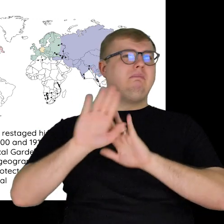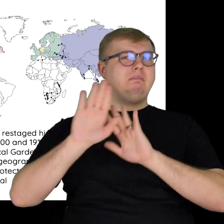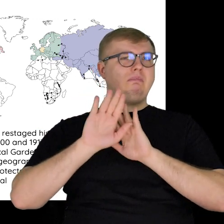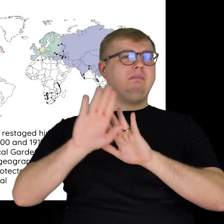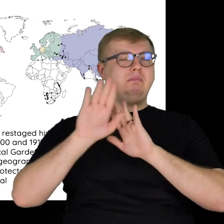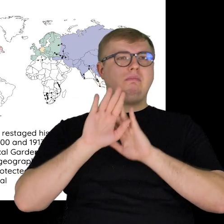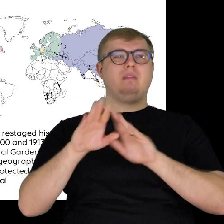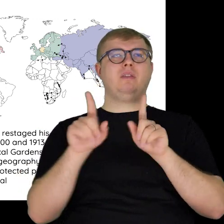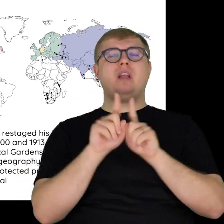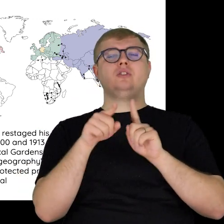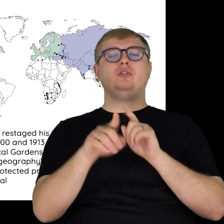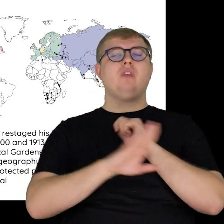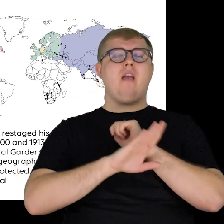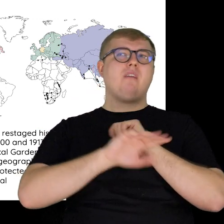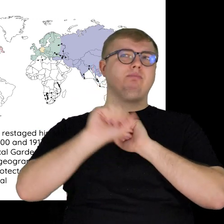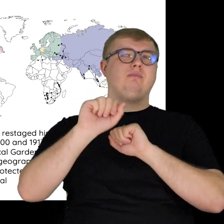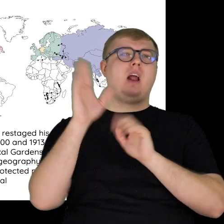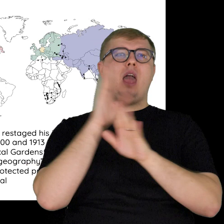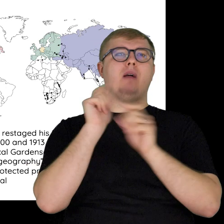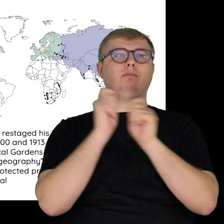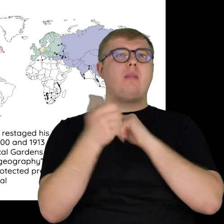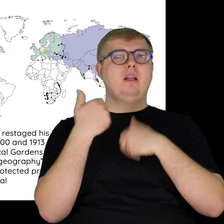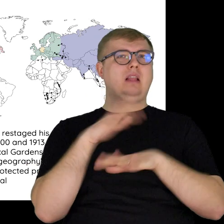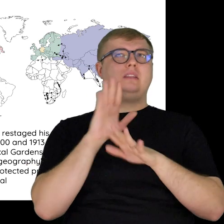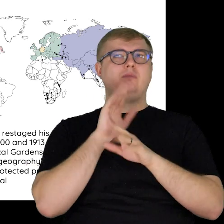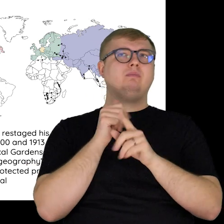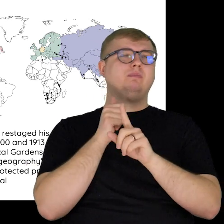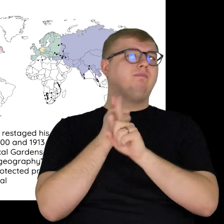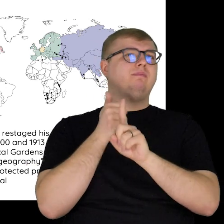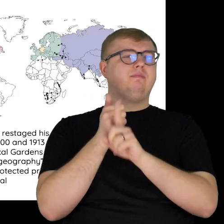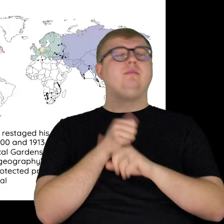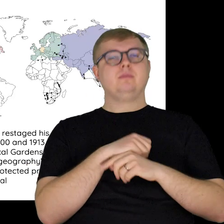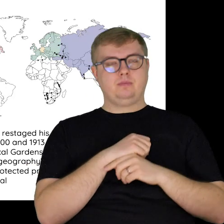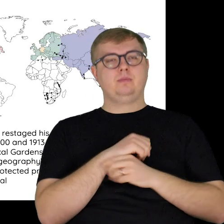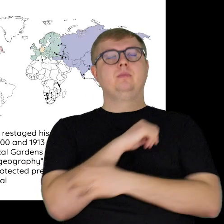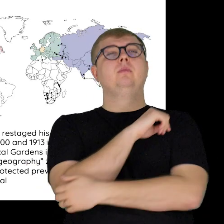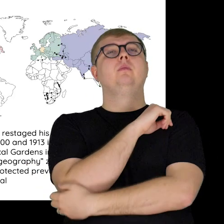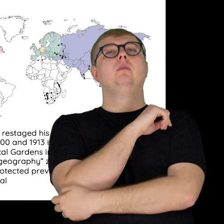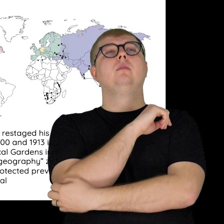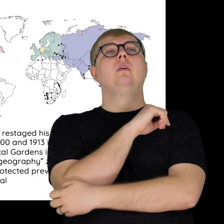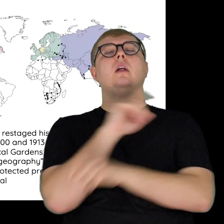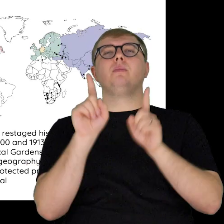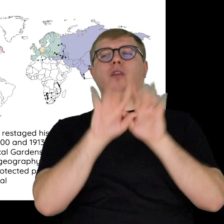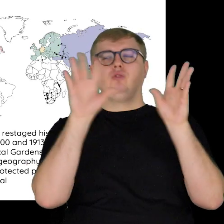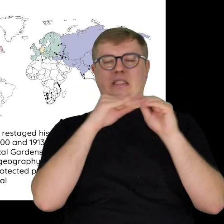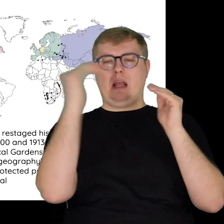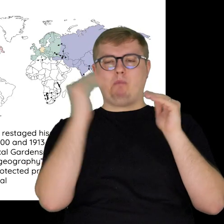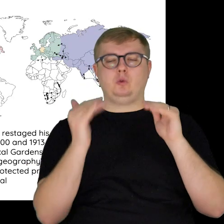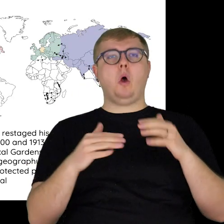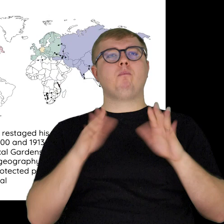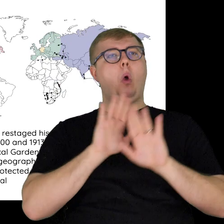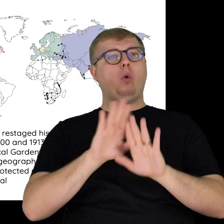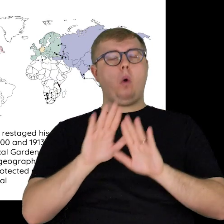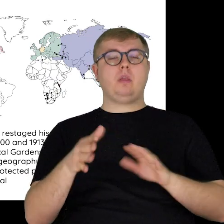themselves. But actually, you know, with all these different levels of protection on, from individual trees through to kind of the whole kind